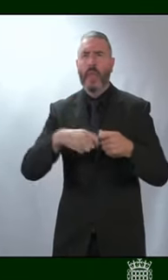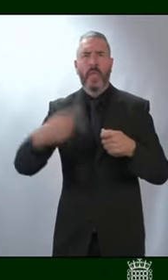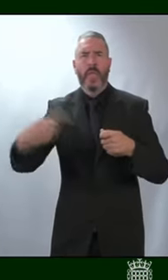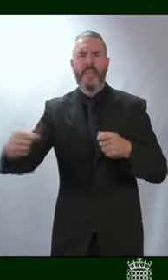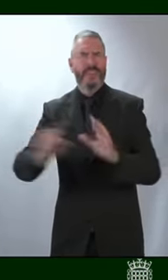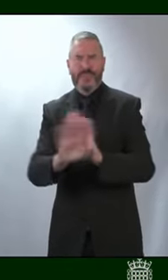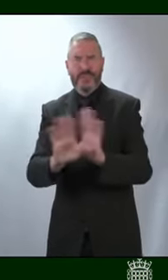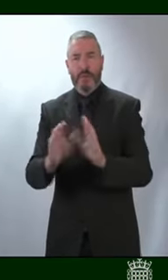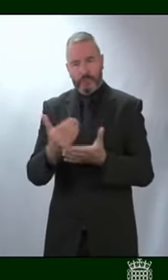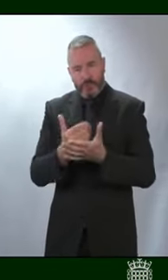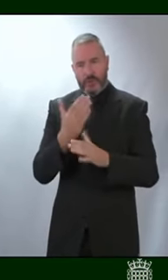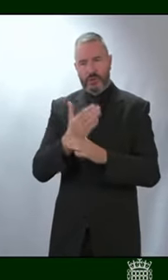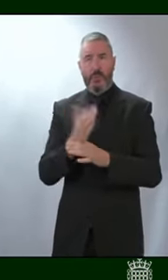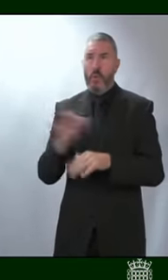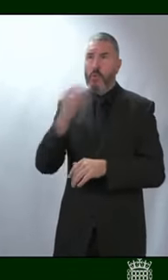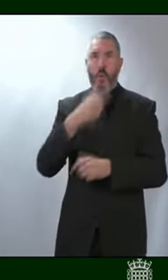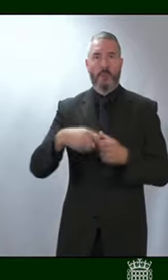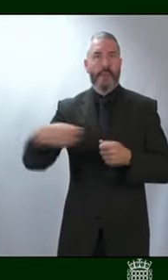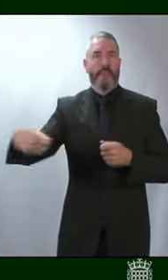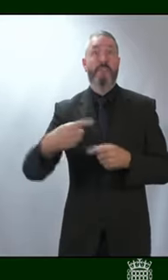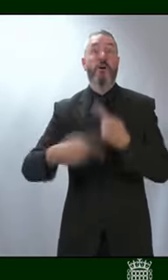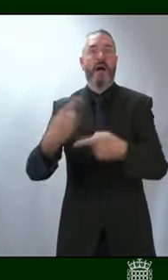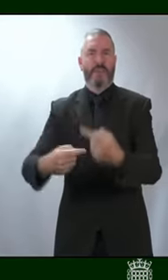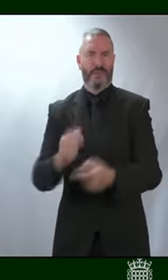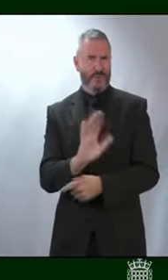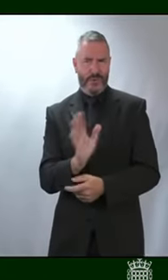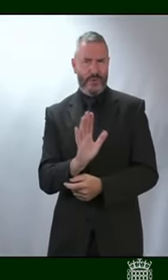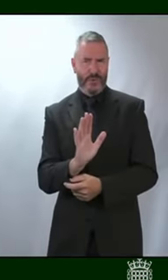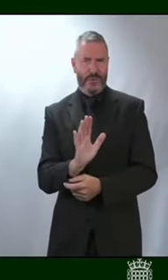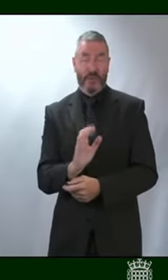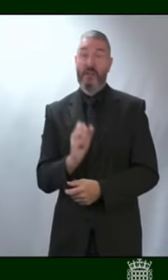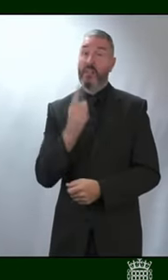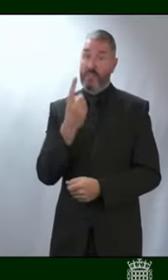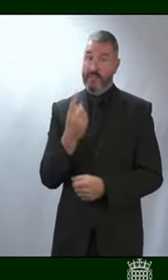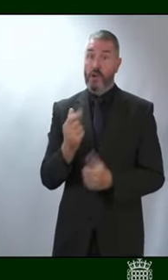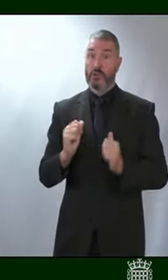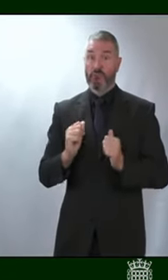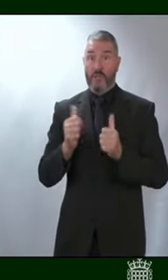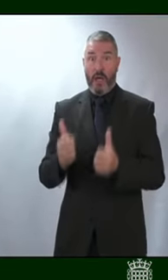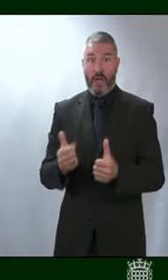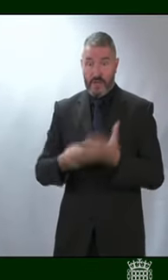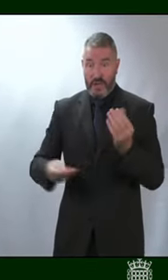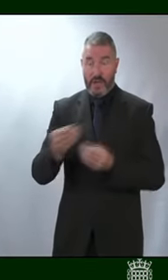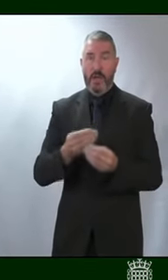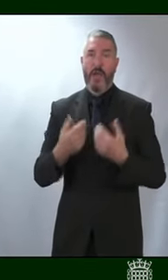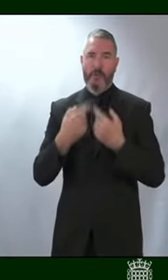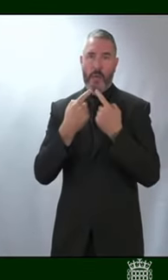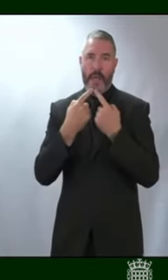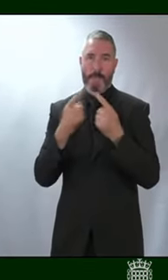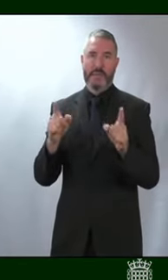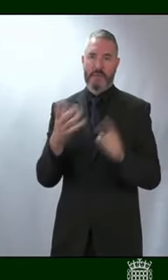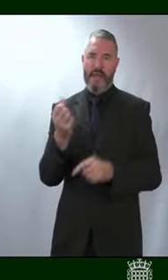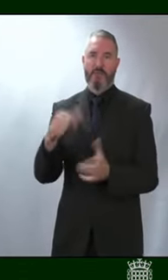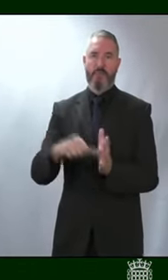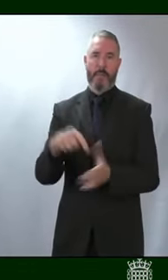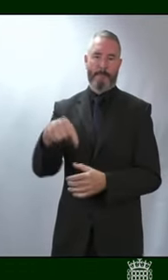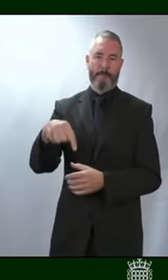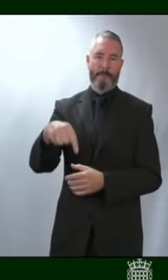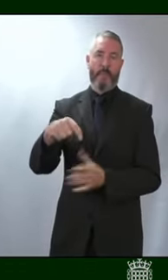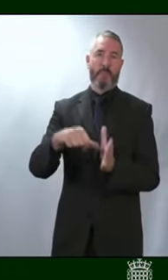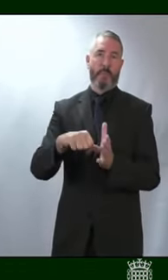Prime Minister, has asked for that. Mr. Speaker, the first steps to any recovery is admitting that there is a problem. Even